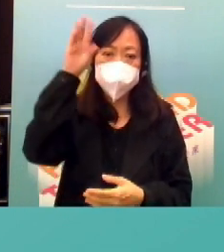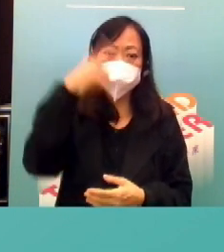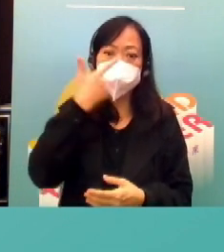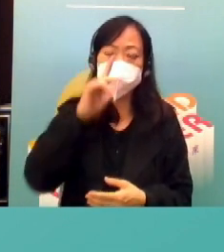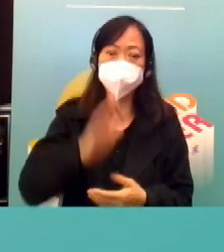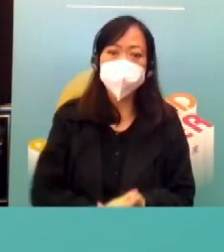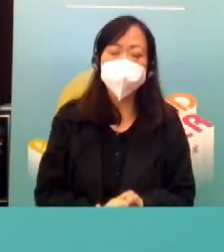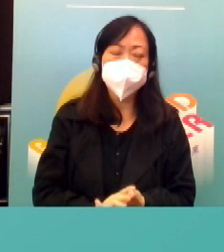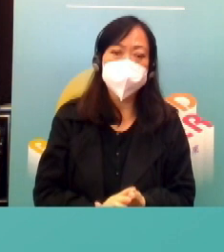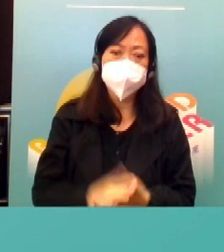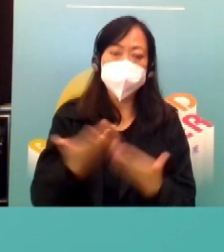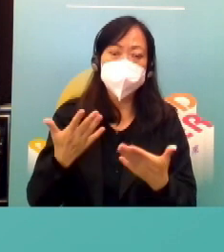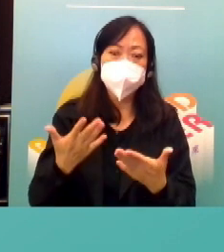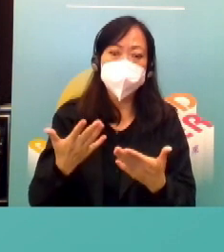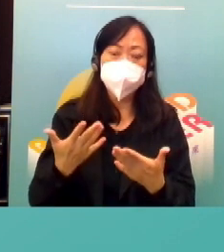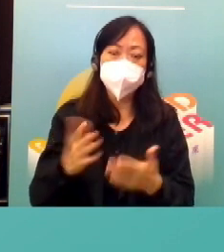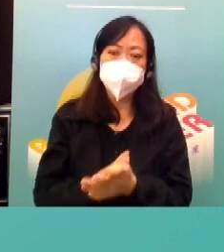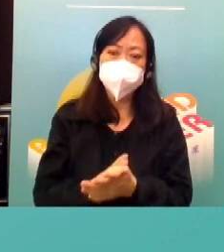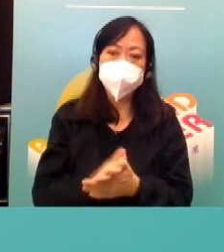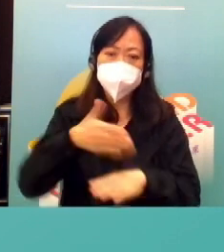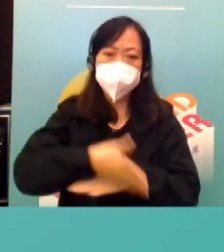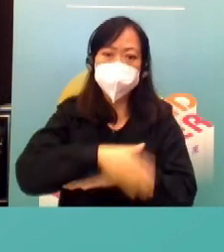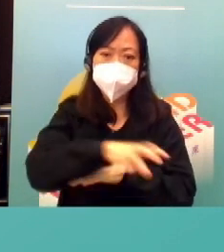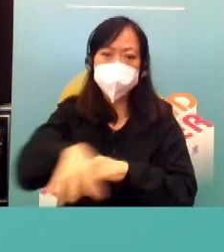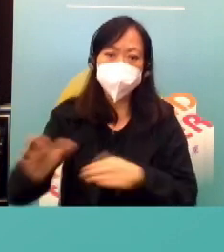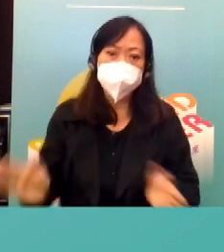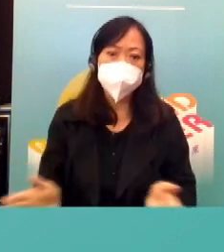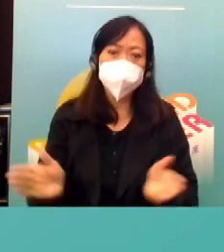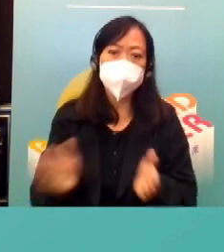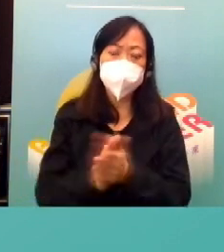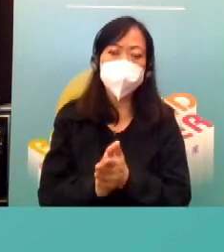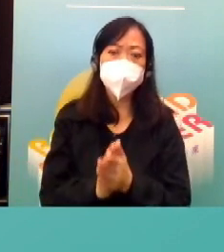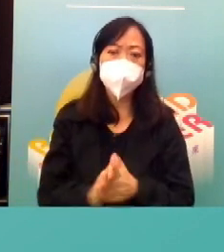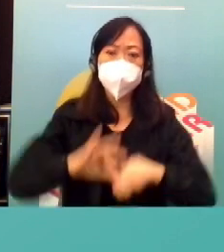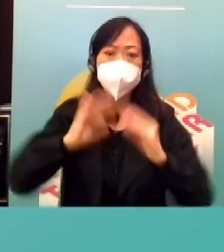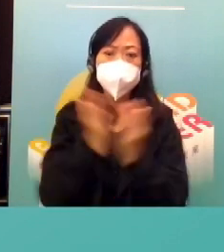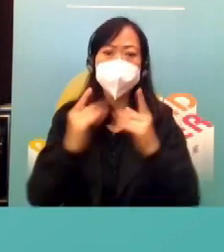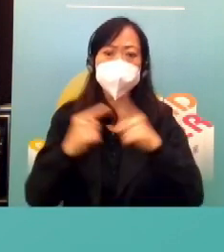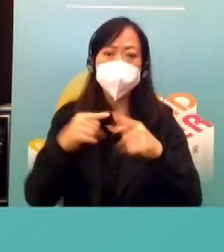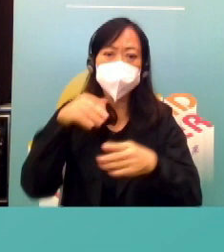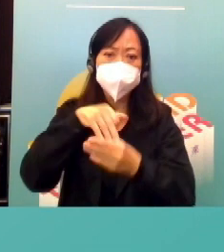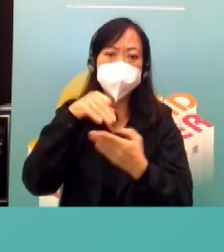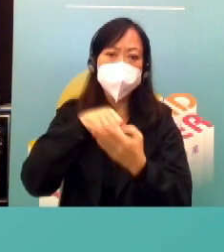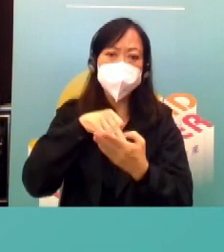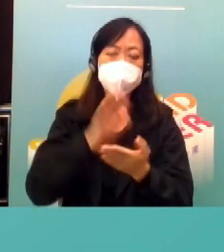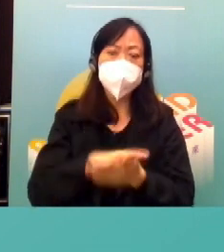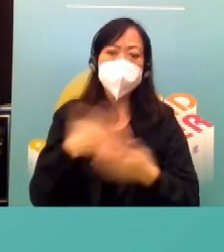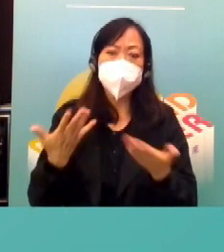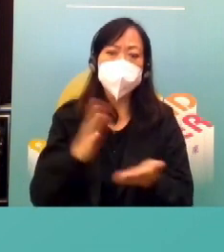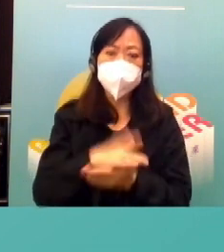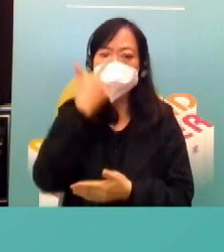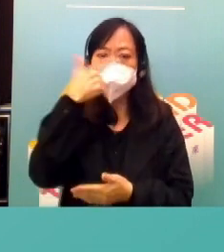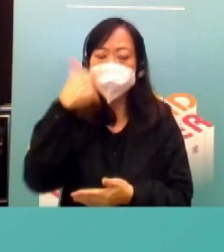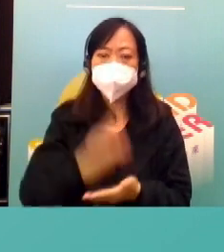more participatory driven in the mechanism. So this is something new, and I think there are a lot of potential for us to